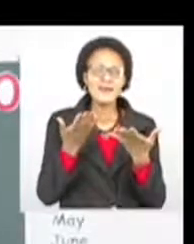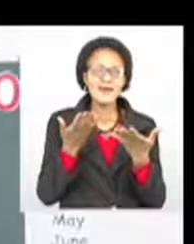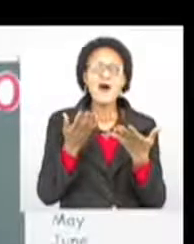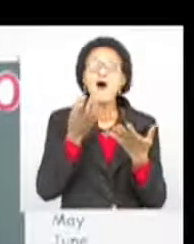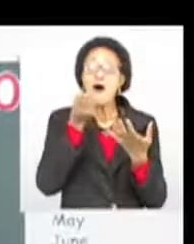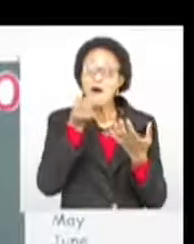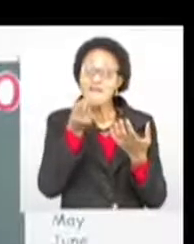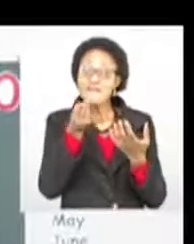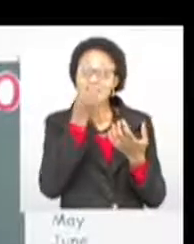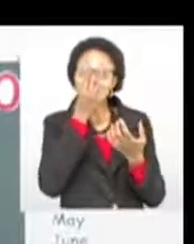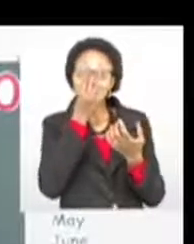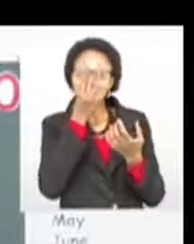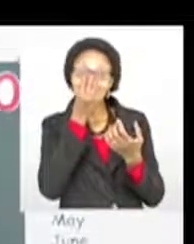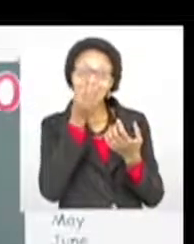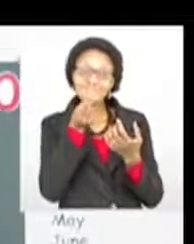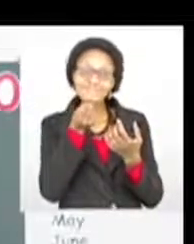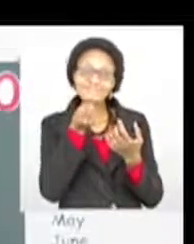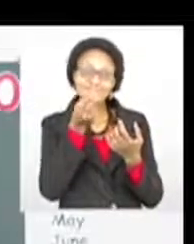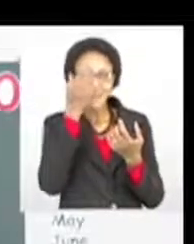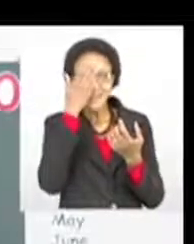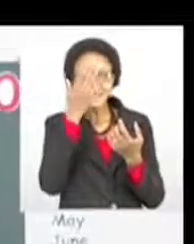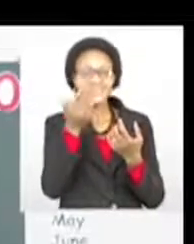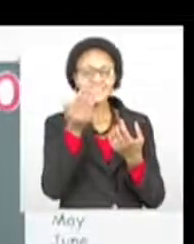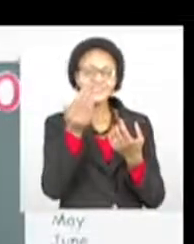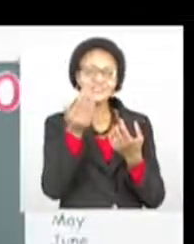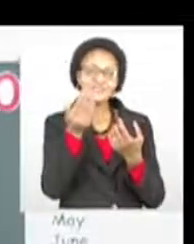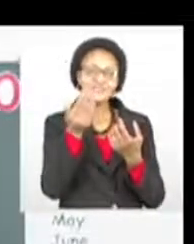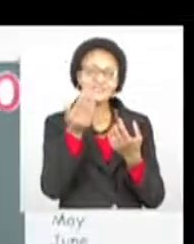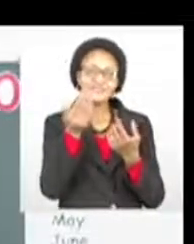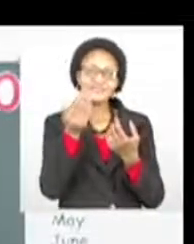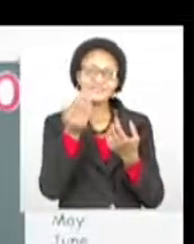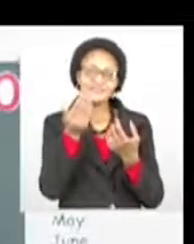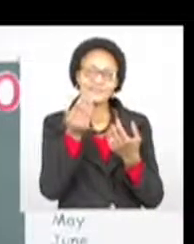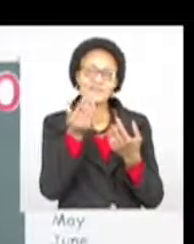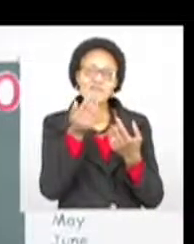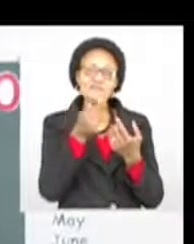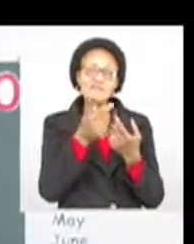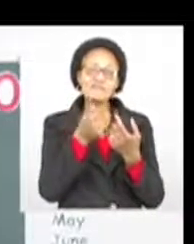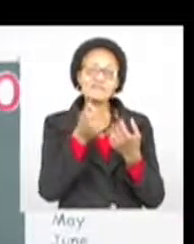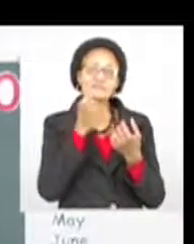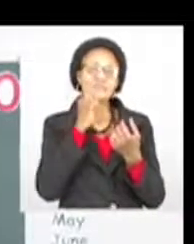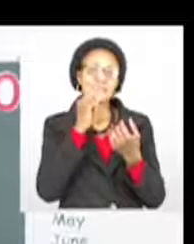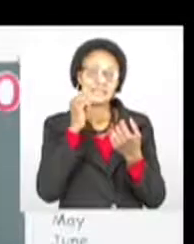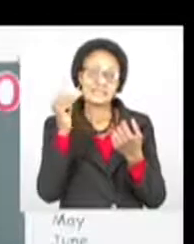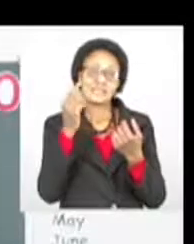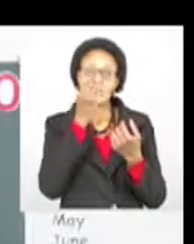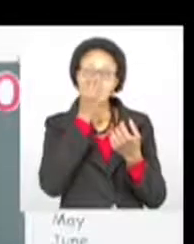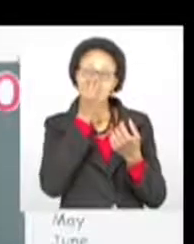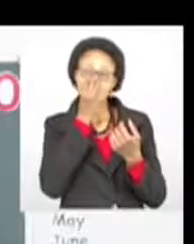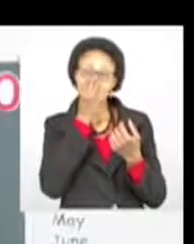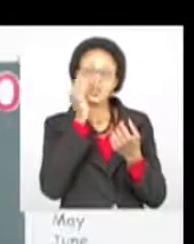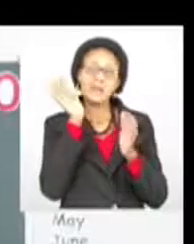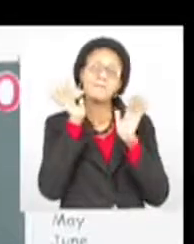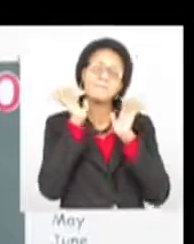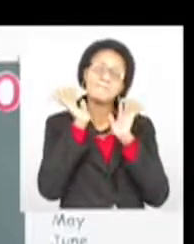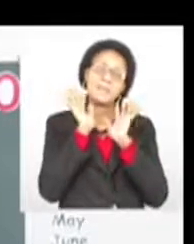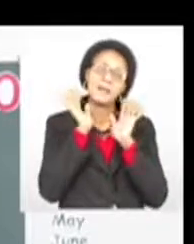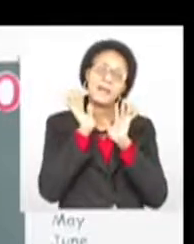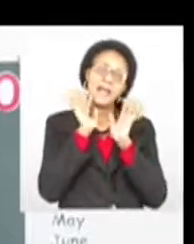Oh, there she is. Hello, Zoe. So, from Zoe and I, we would like to say